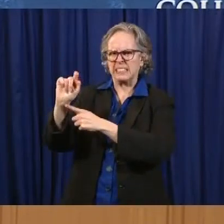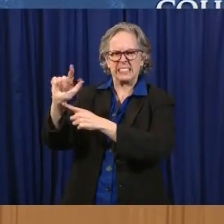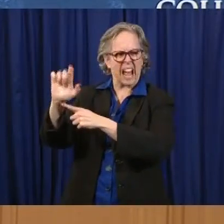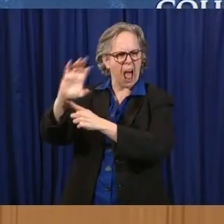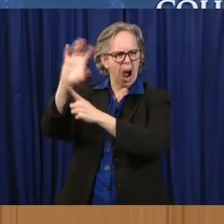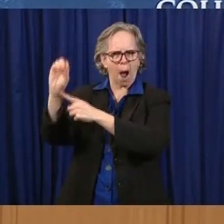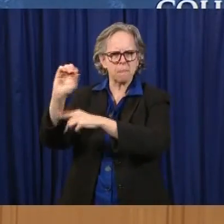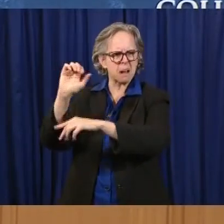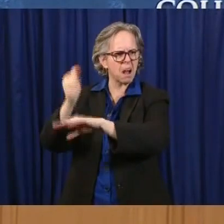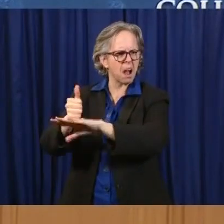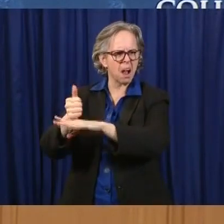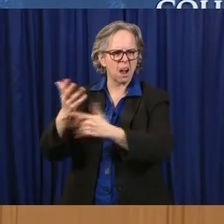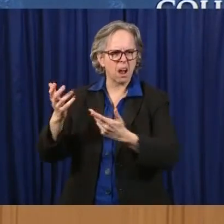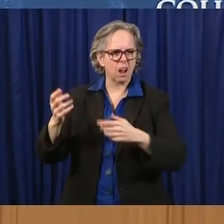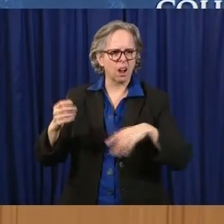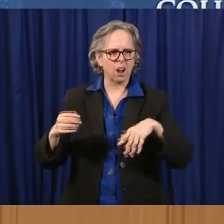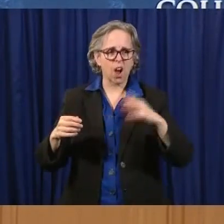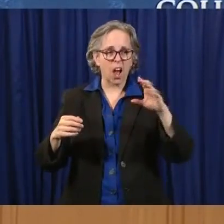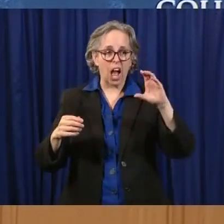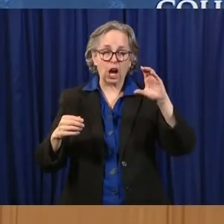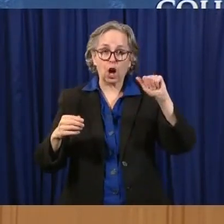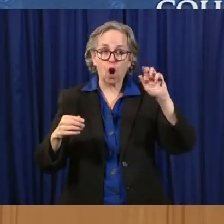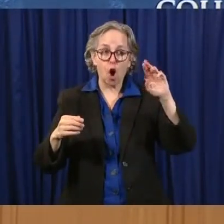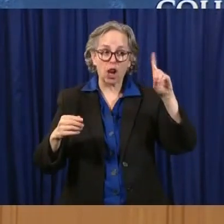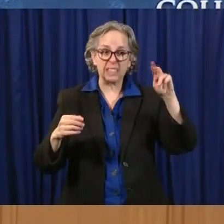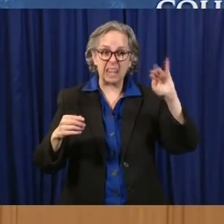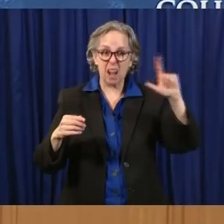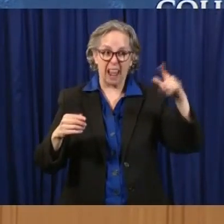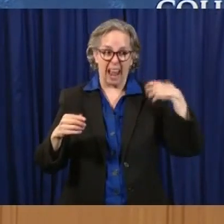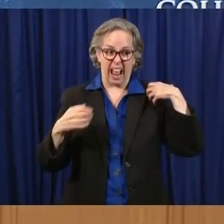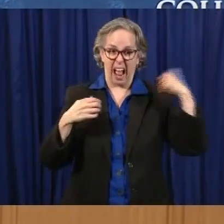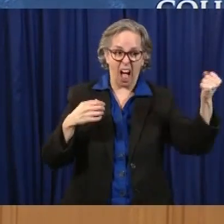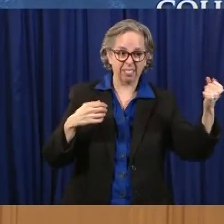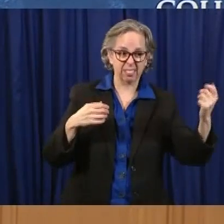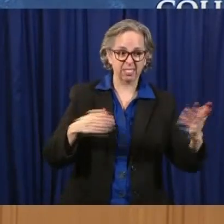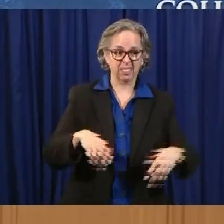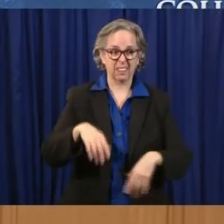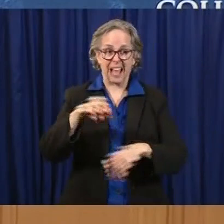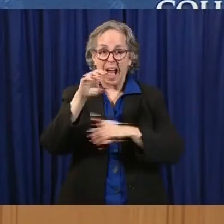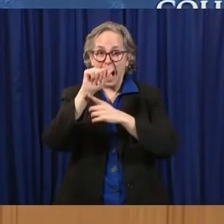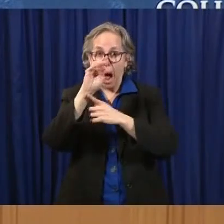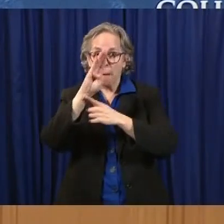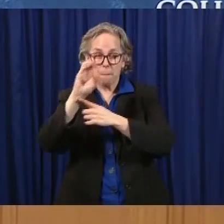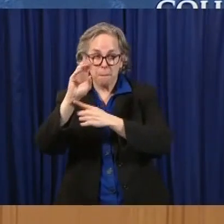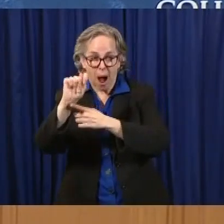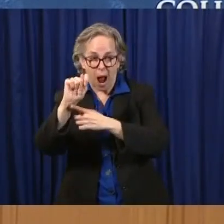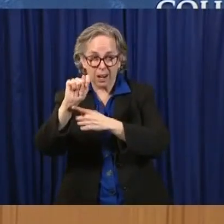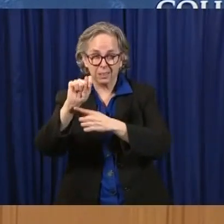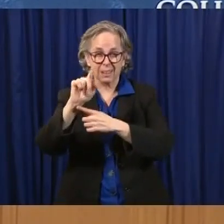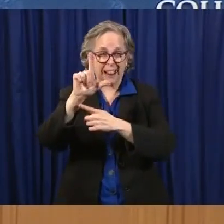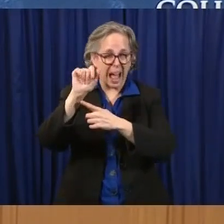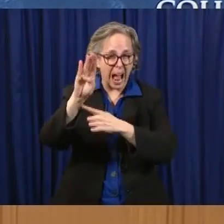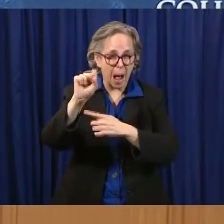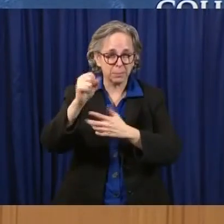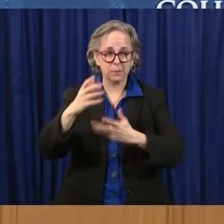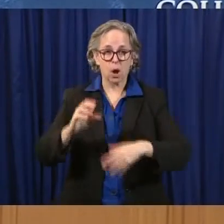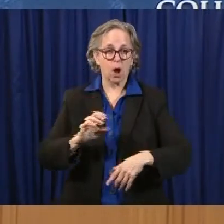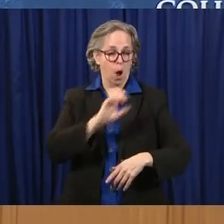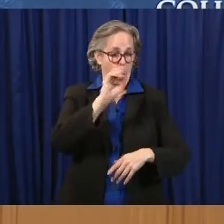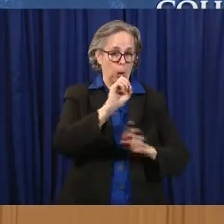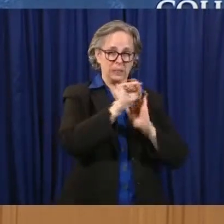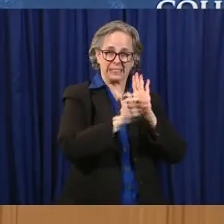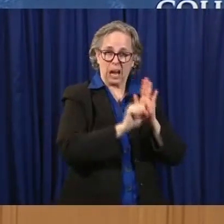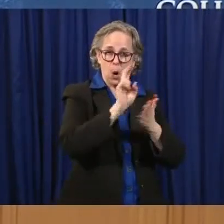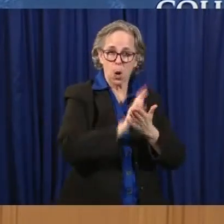at Cardinal Health, Abbott Labs, Ohio State, you know, 3 companies here locally, IC3D